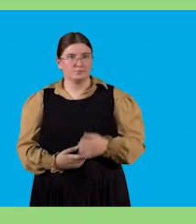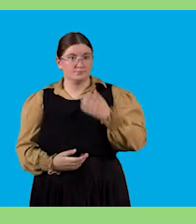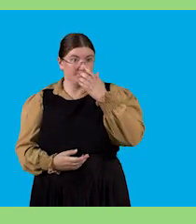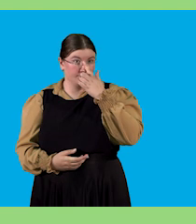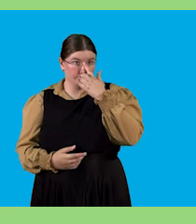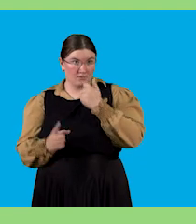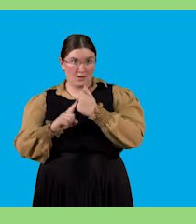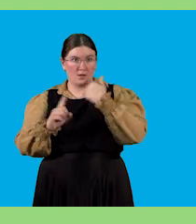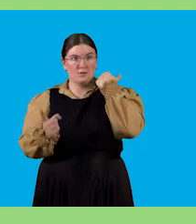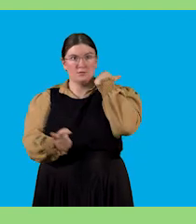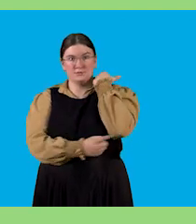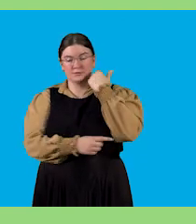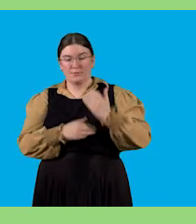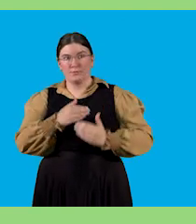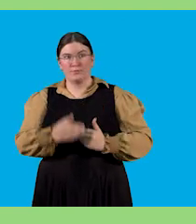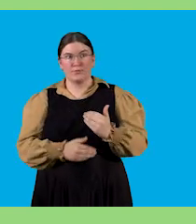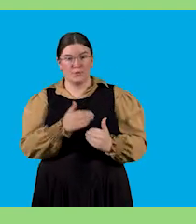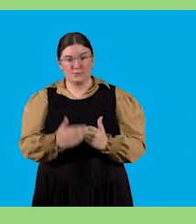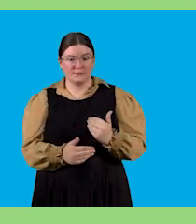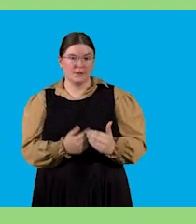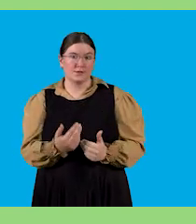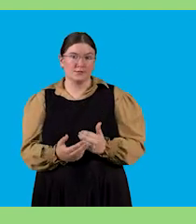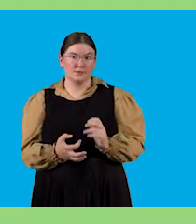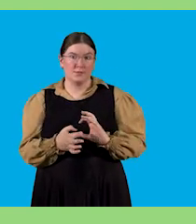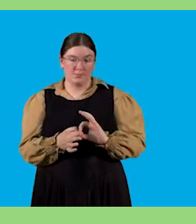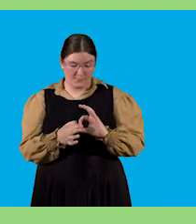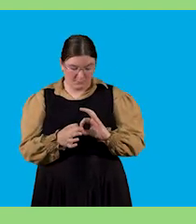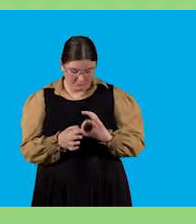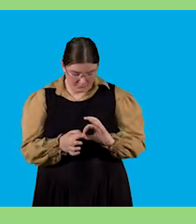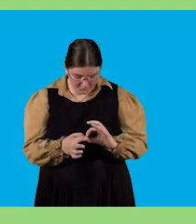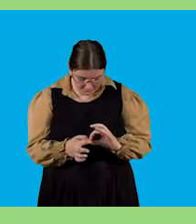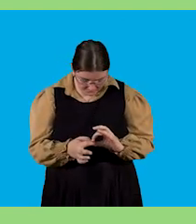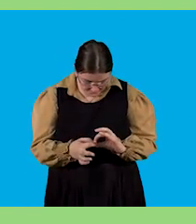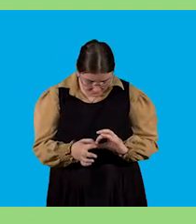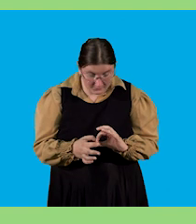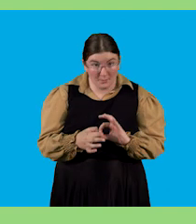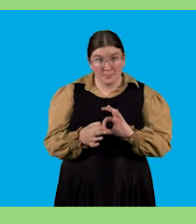The last process that is related to the nervous system